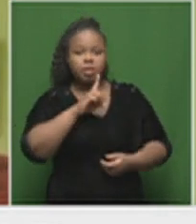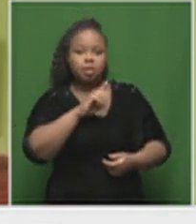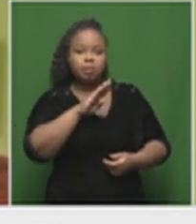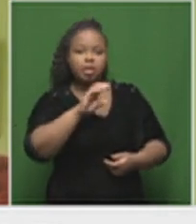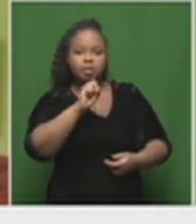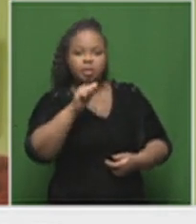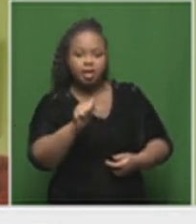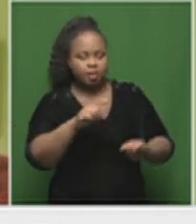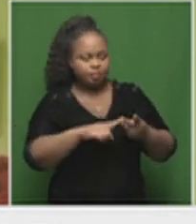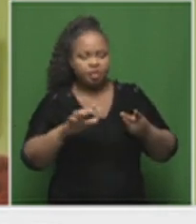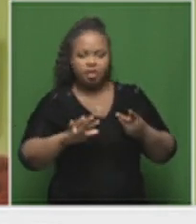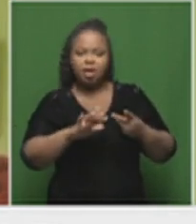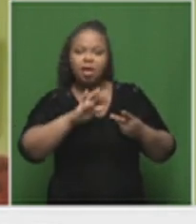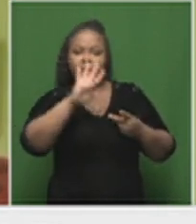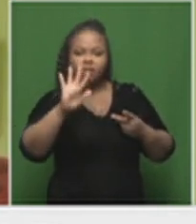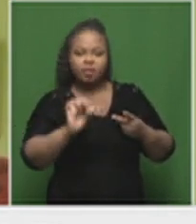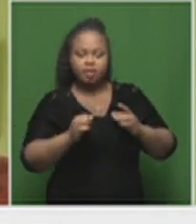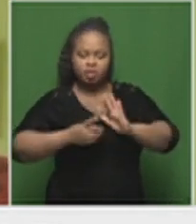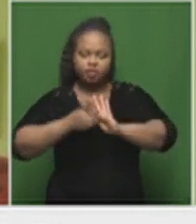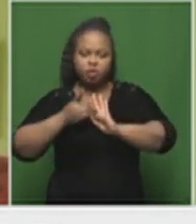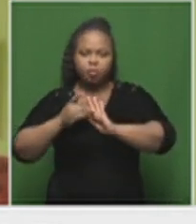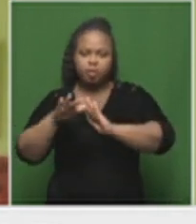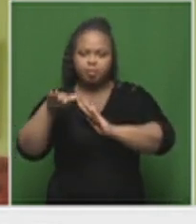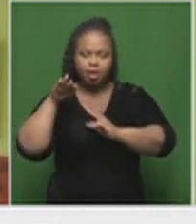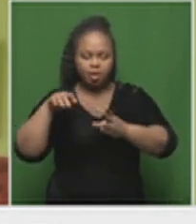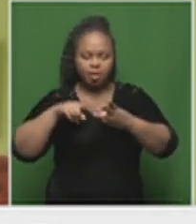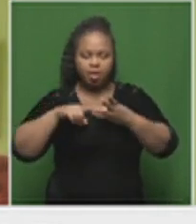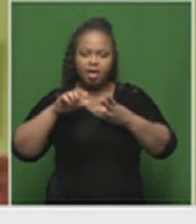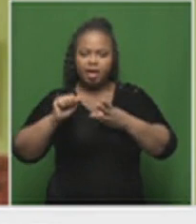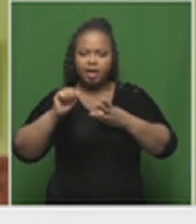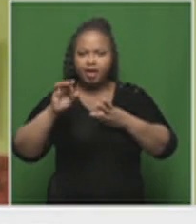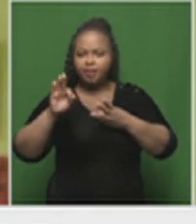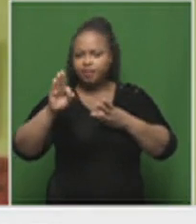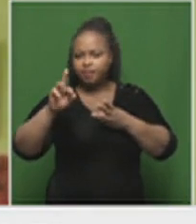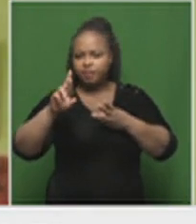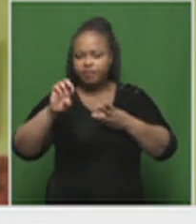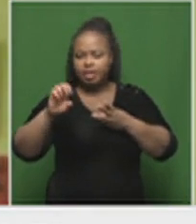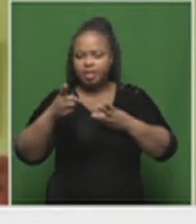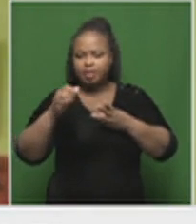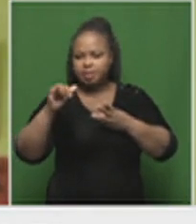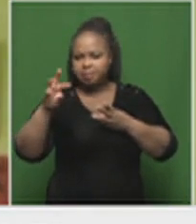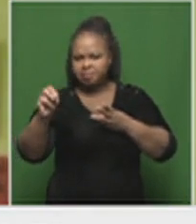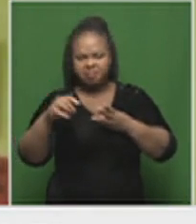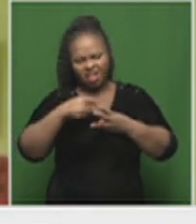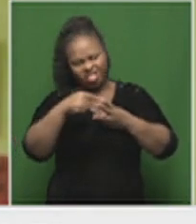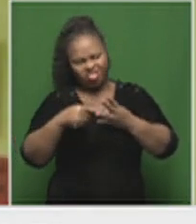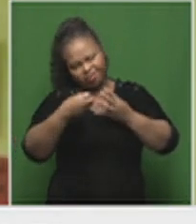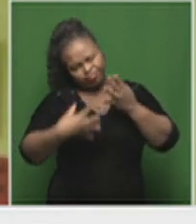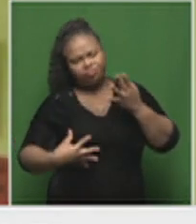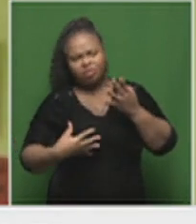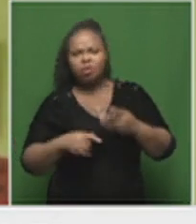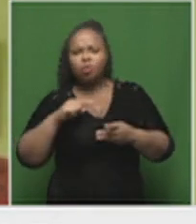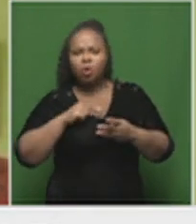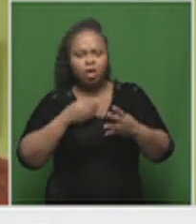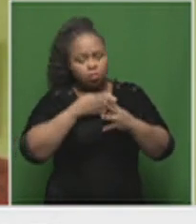DBSA, African Development Bank, AFREXIM, and others. I think they are there to really provide financing